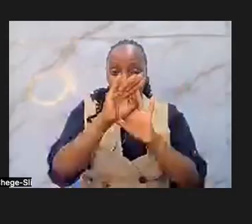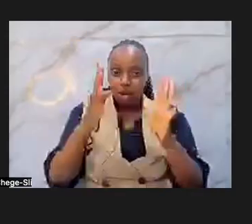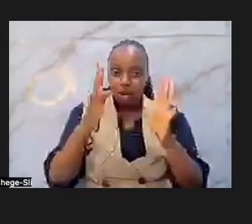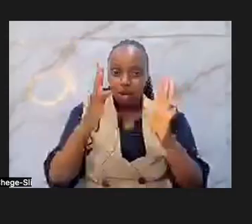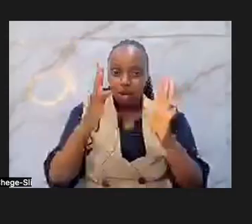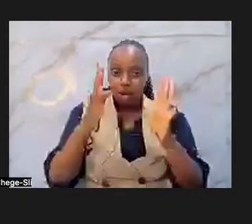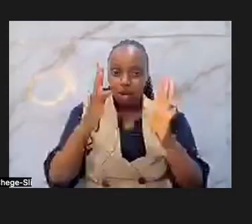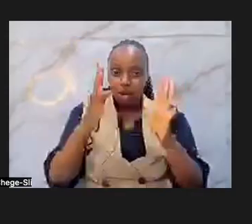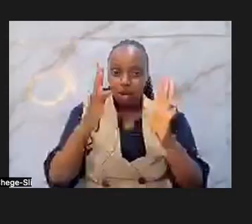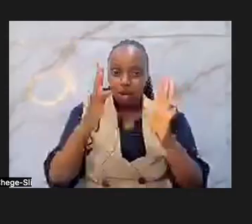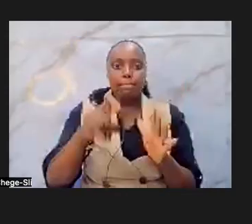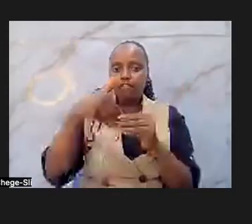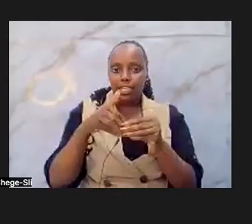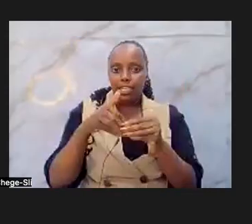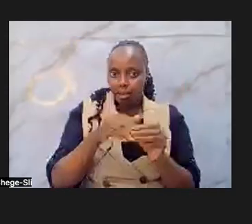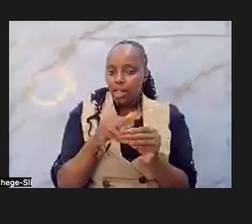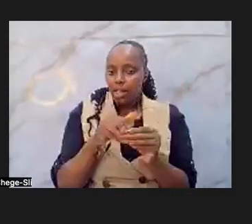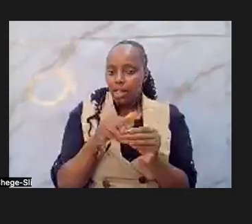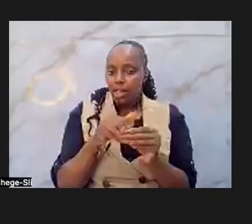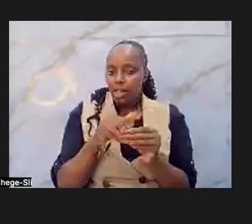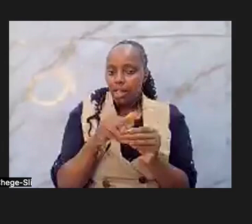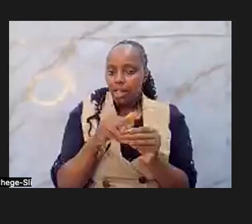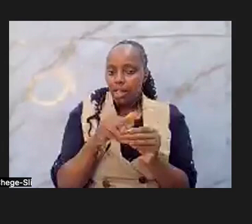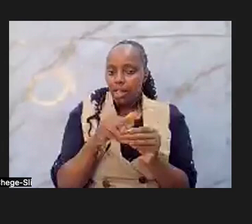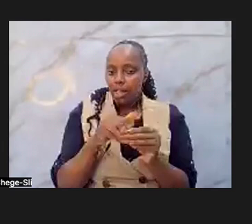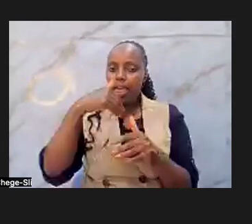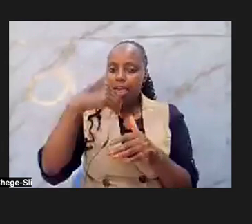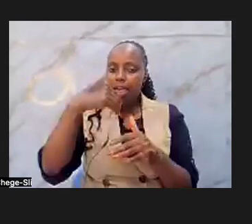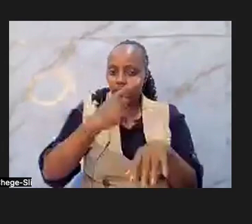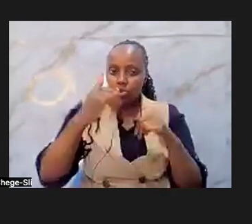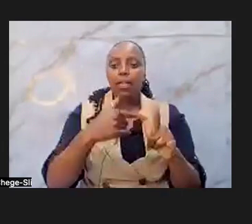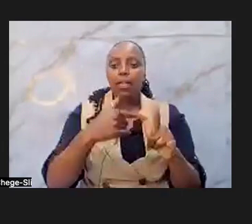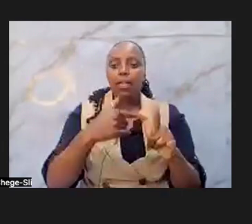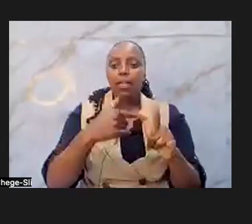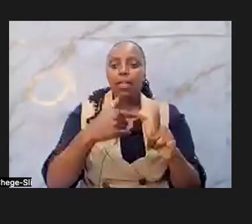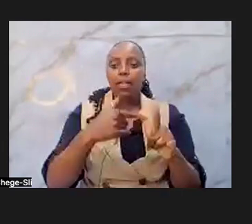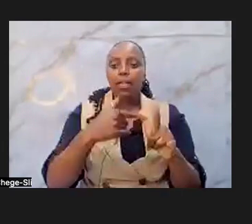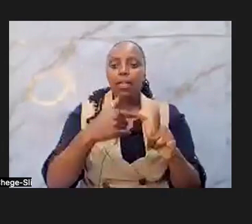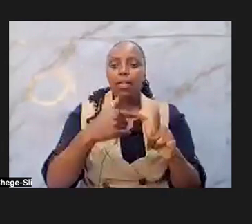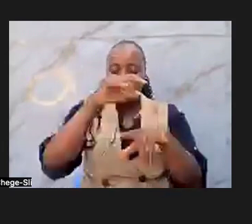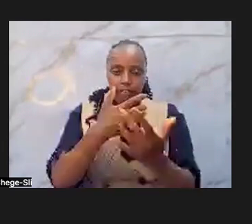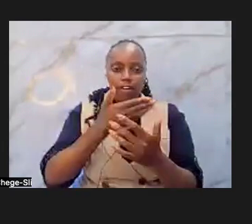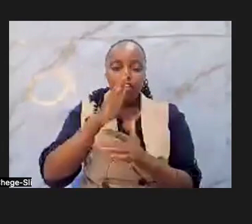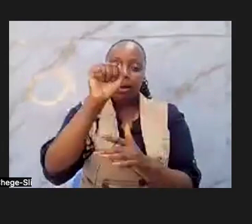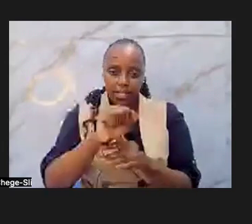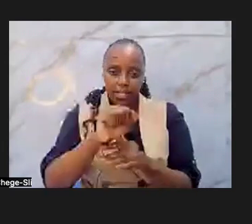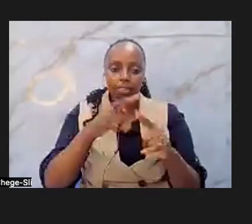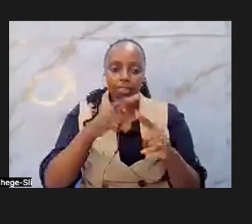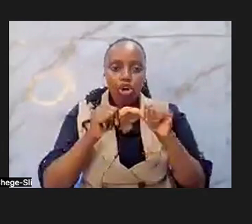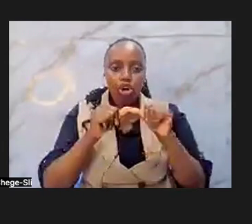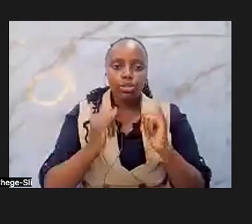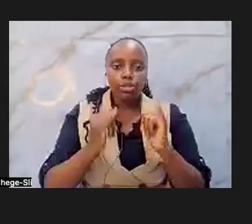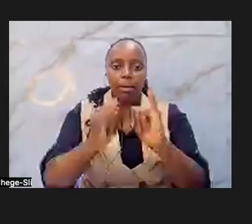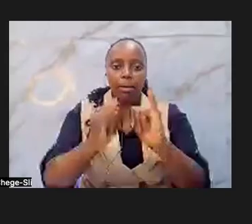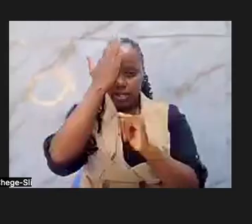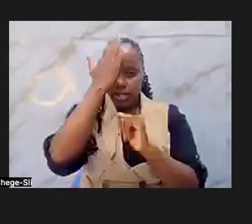that every time you implement, get the evidence and get the feedback, and then continue implementing so that you don't waste